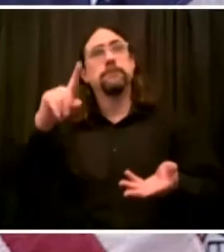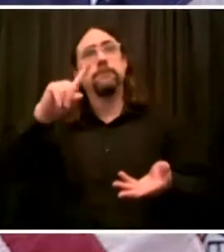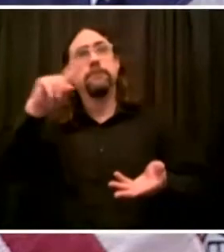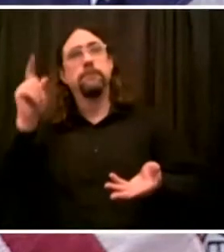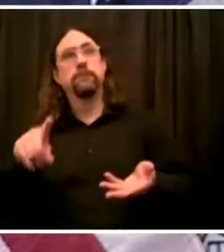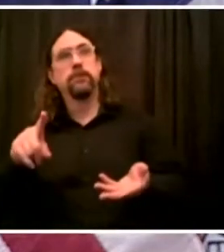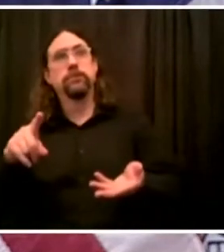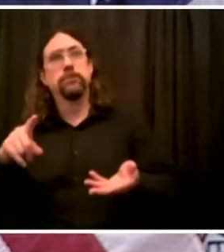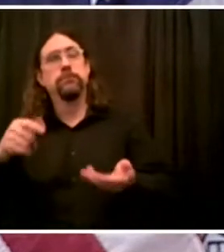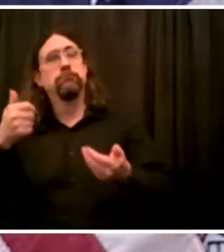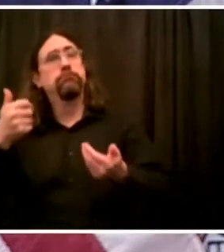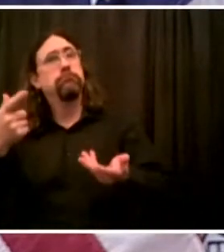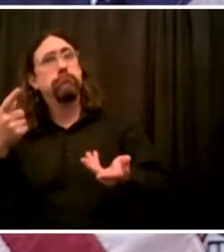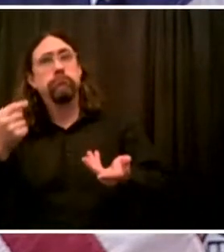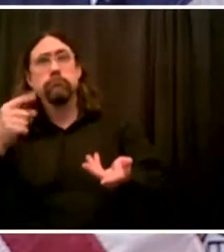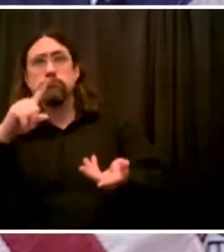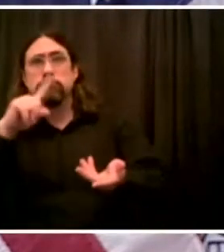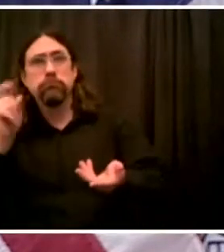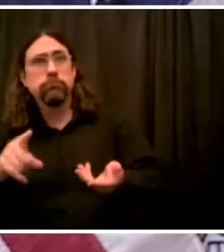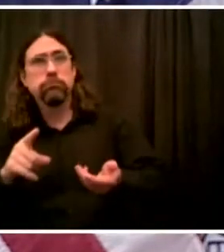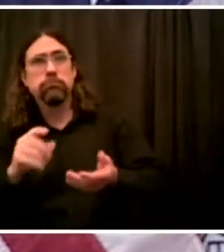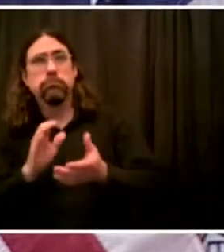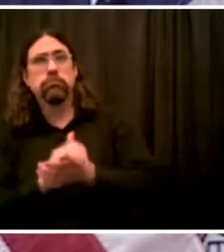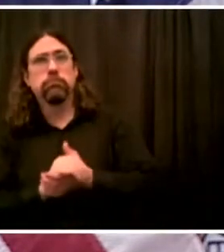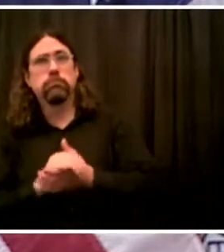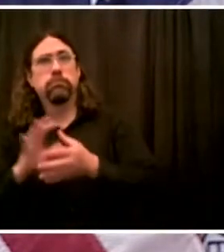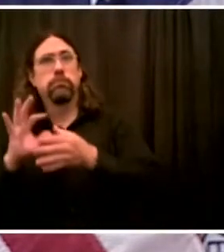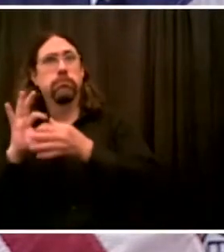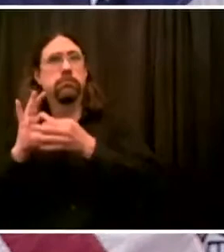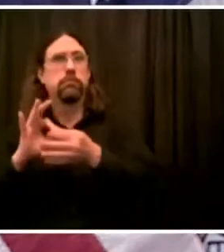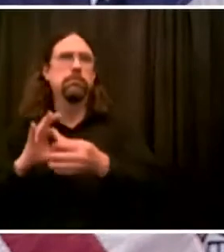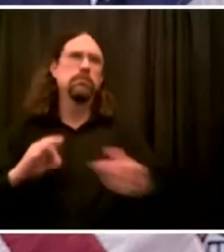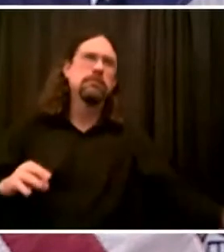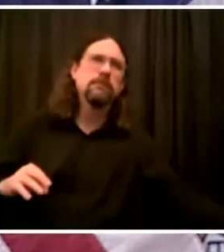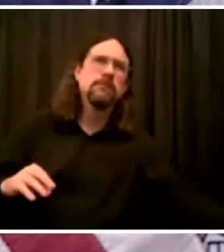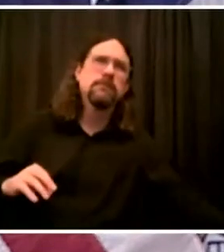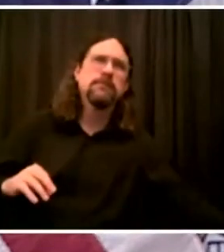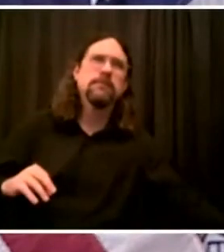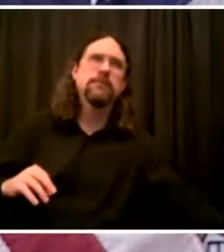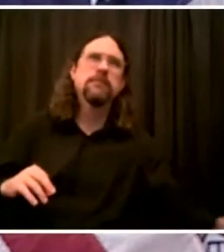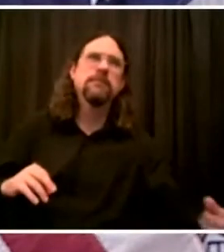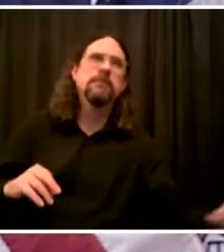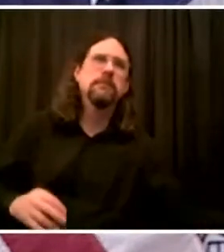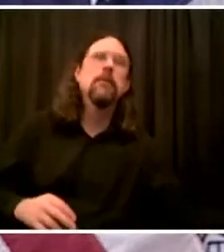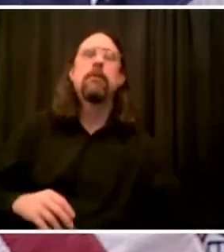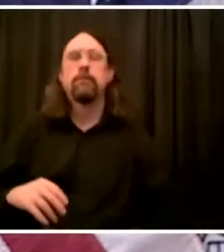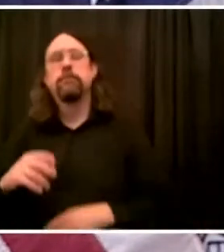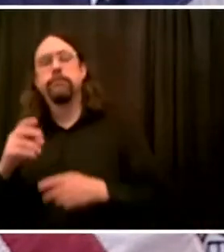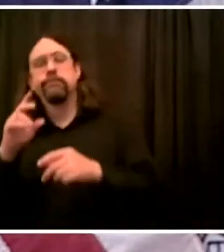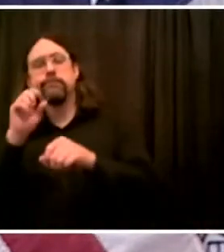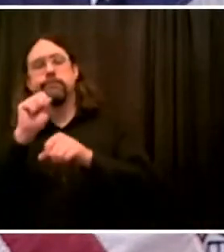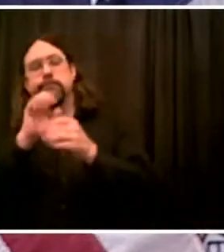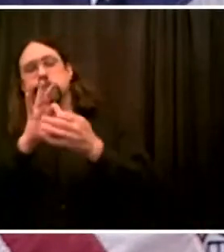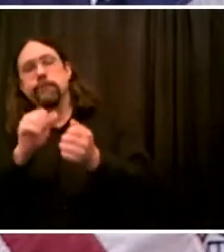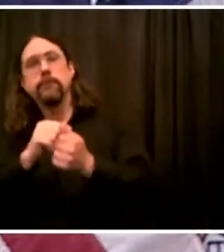of engagement with the homeless during the subway overnight cleaning.